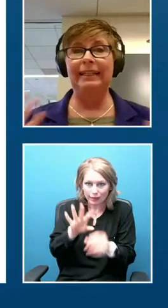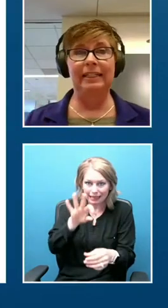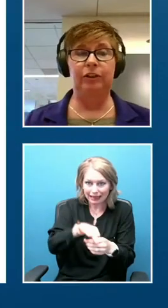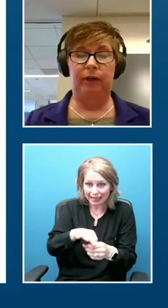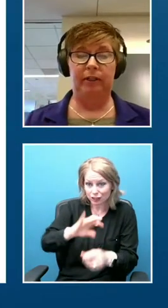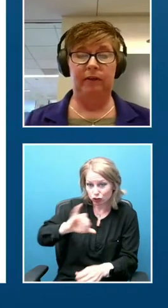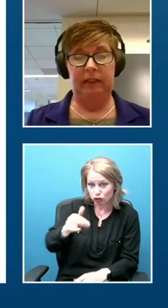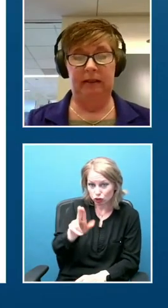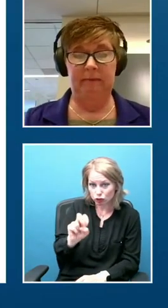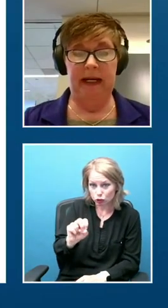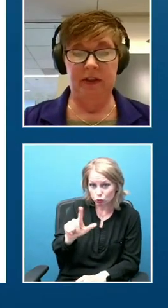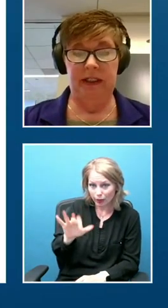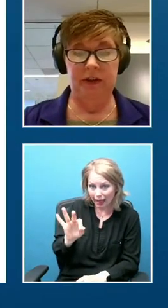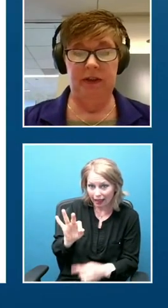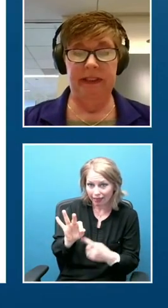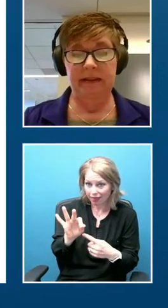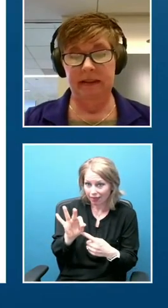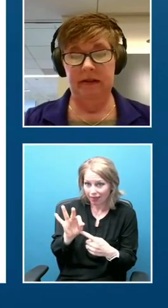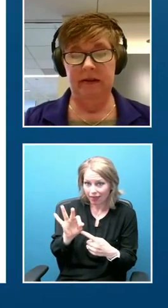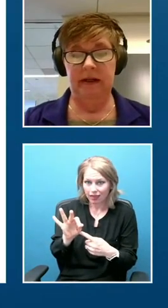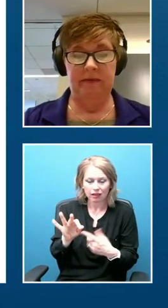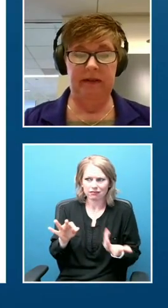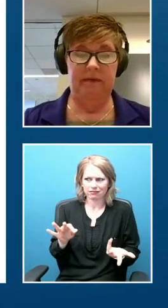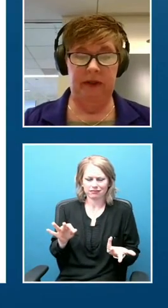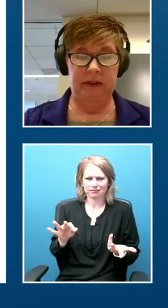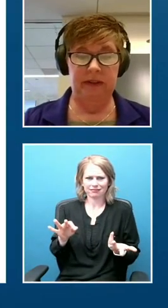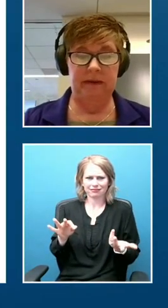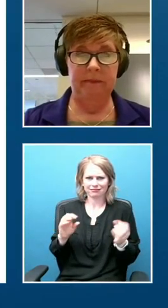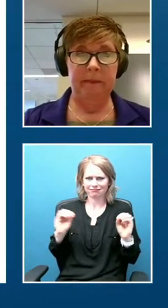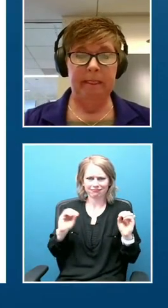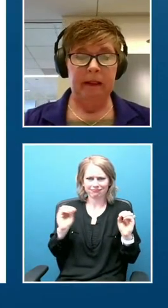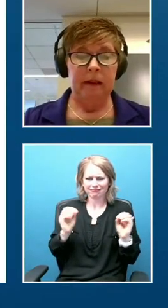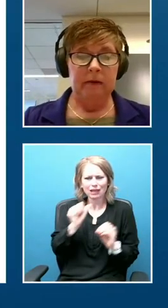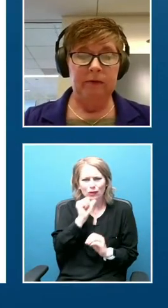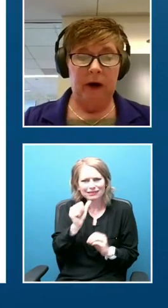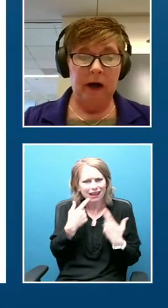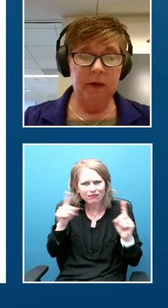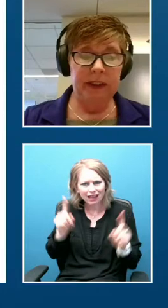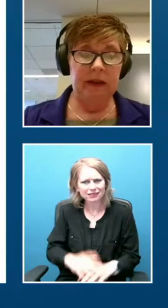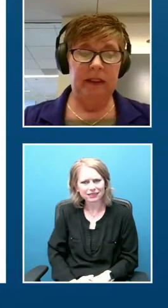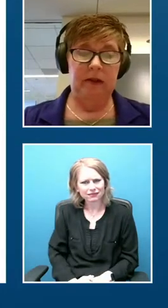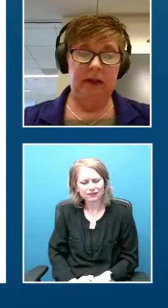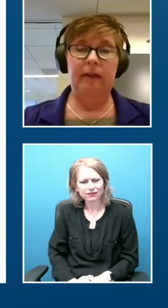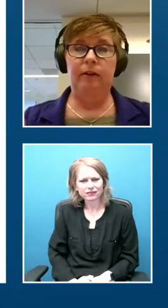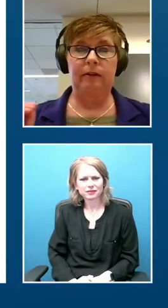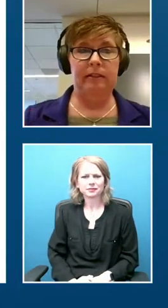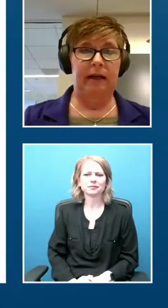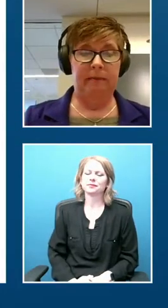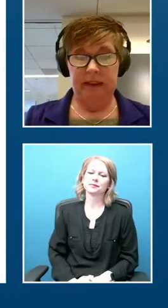by any stretch of the imagination, be considered effective notice.